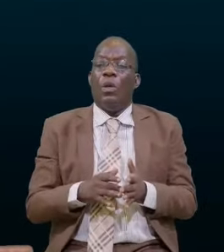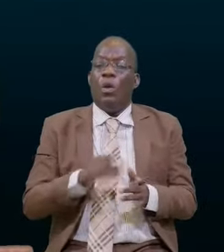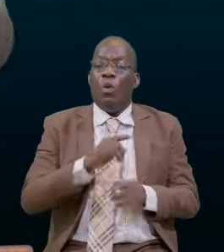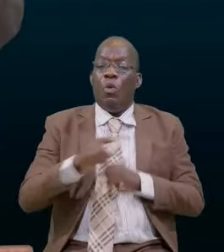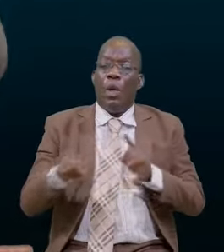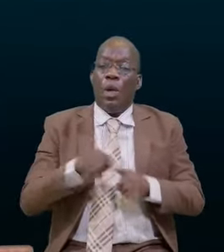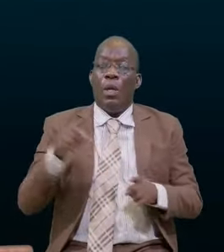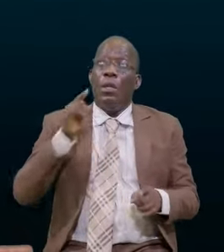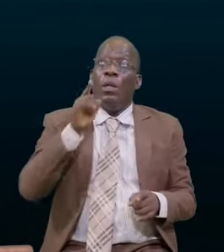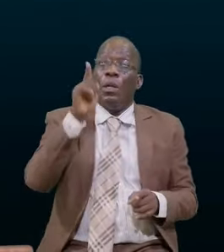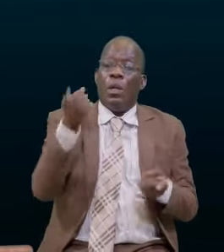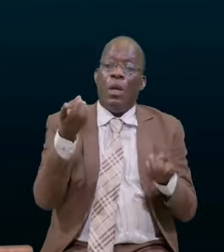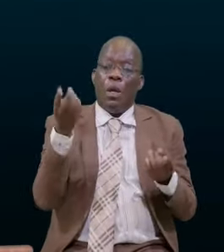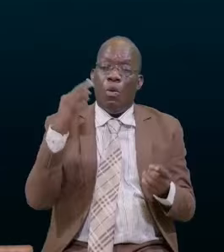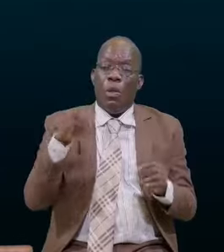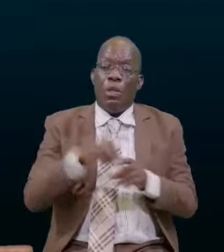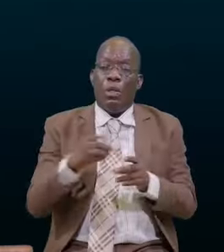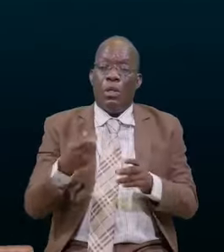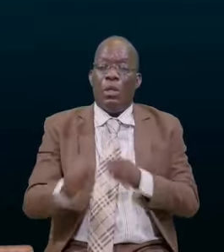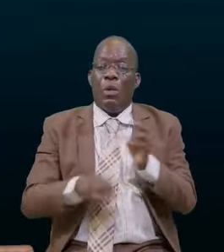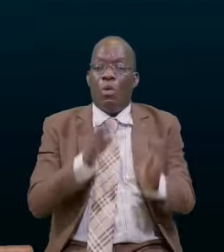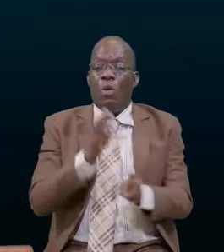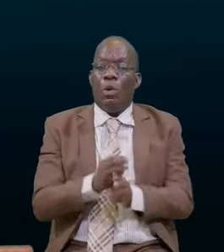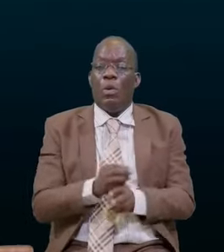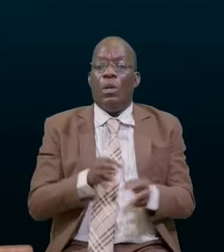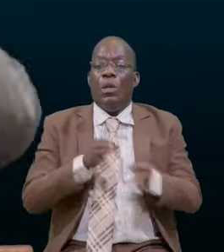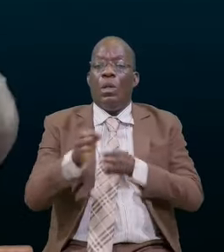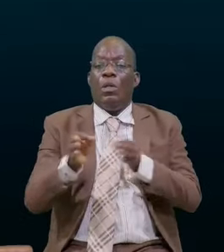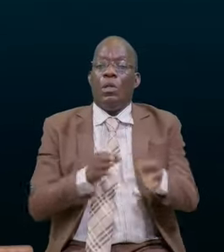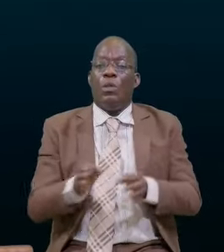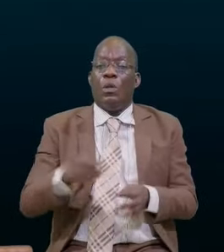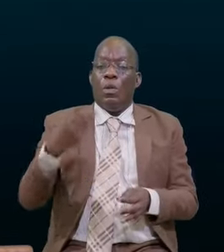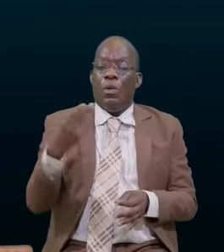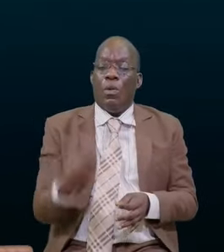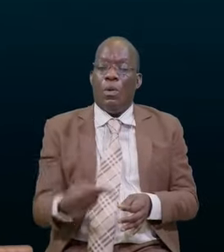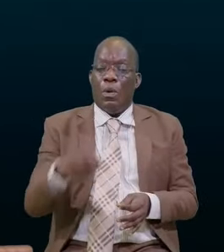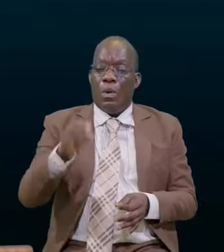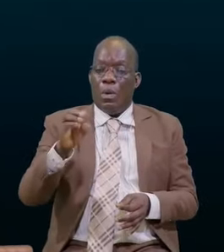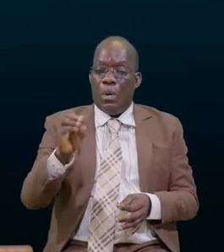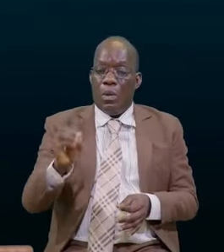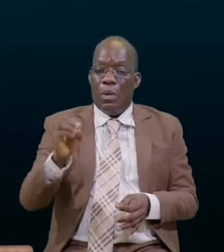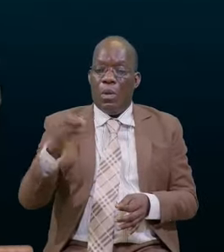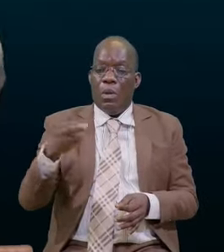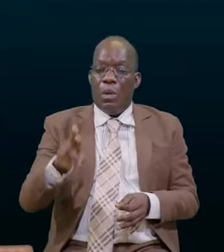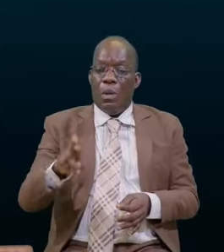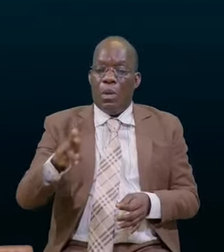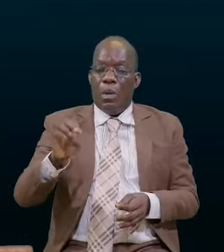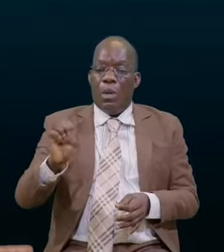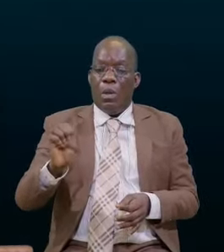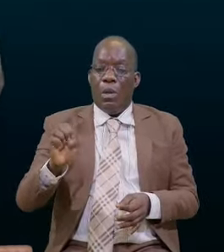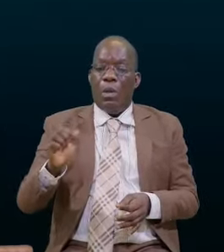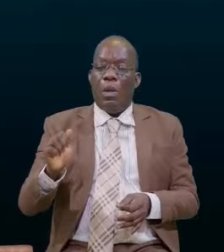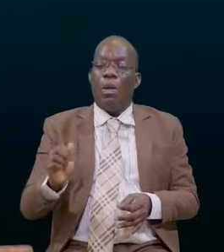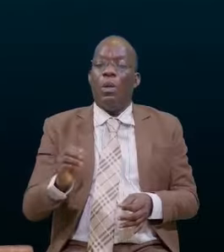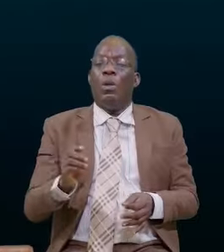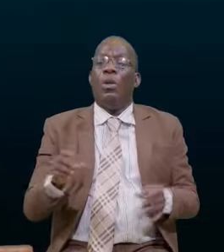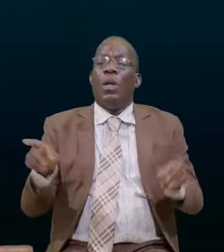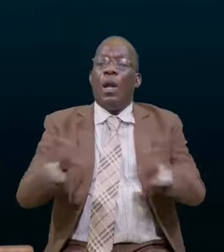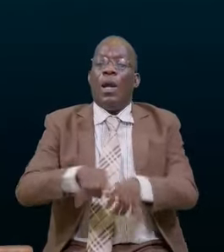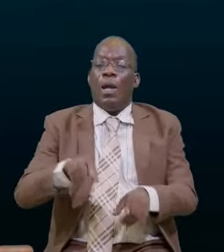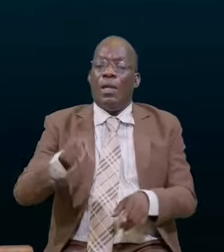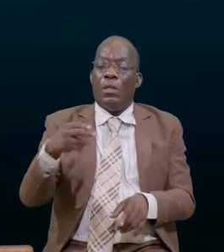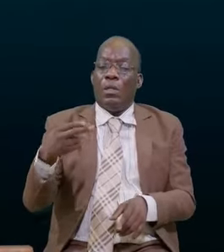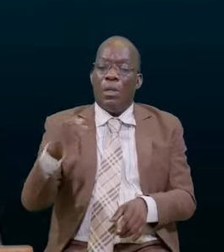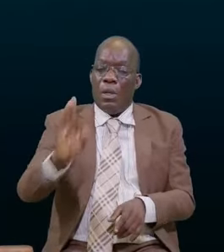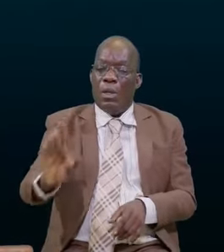from being fulfill the will of the father he described him as a fox he compared him to the fox because of his corny crafy